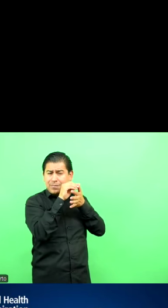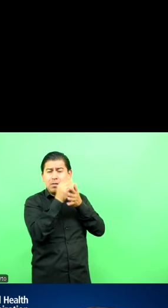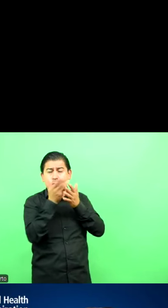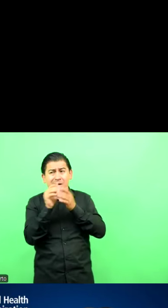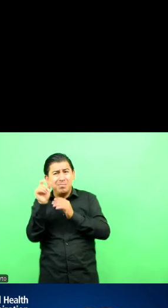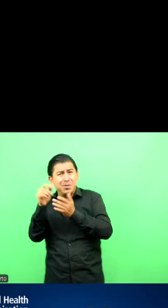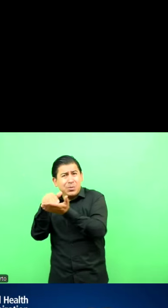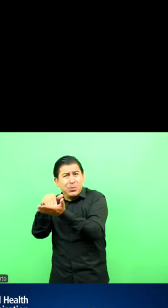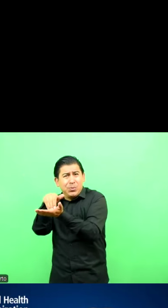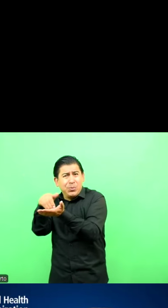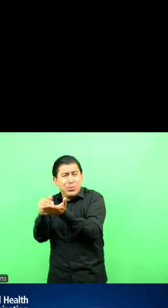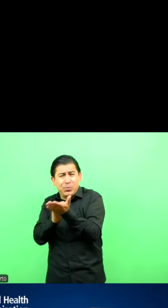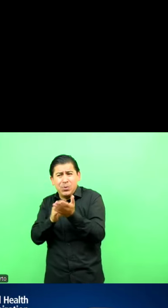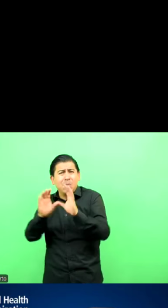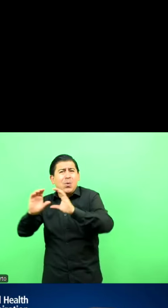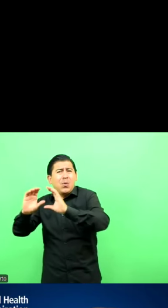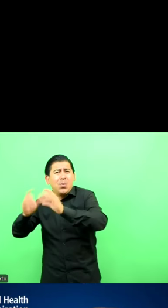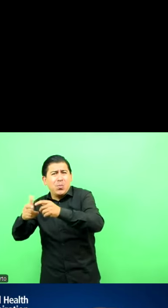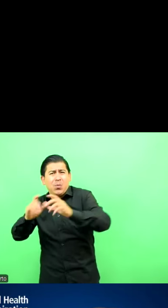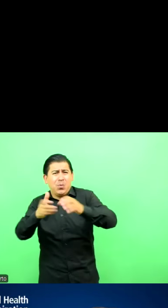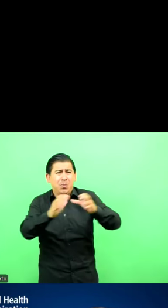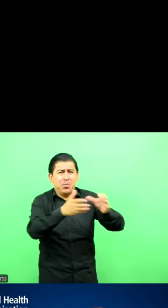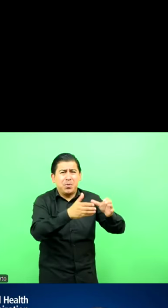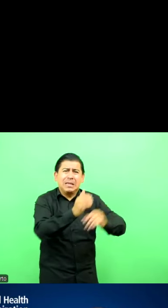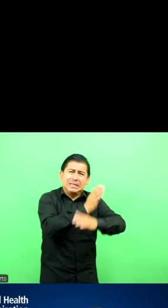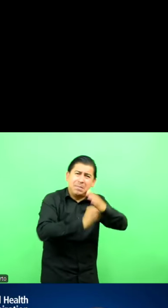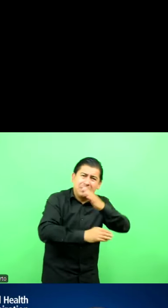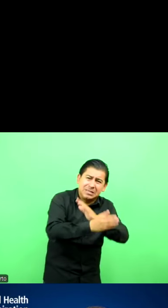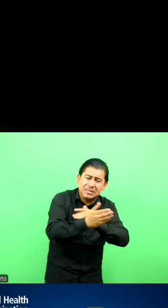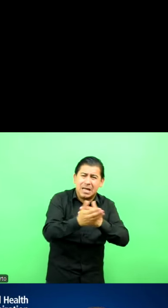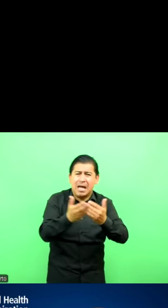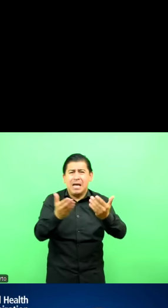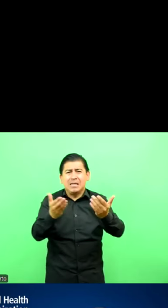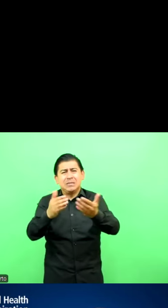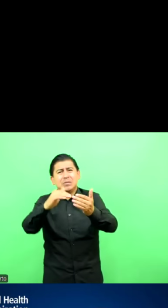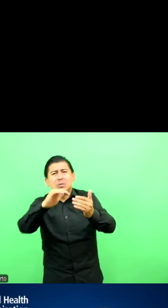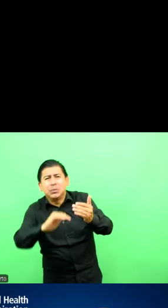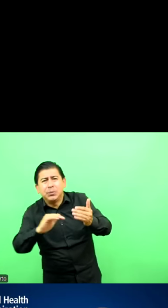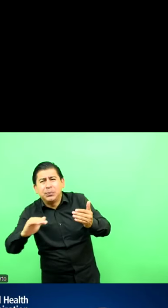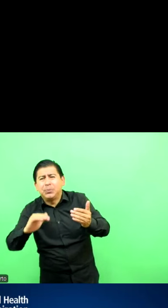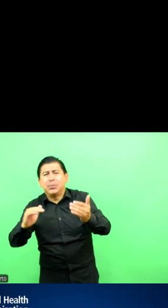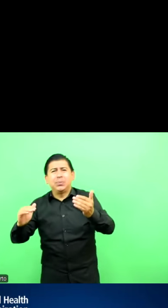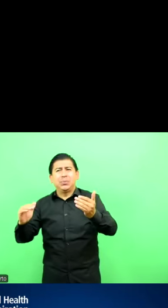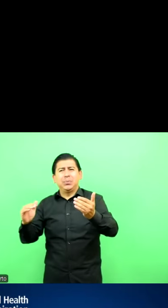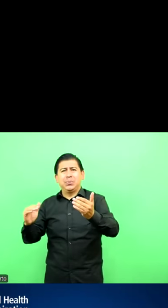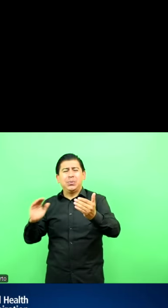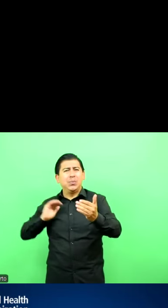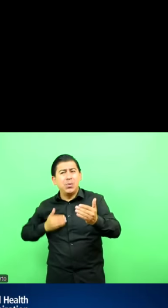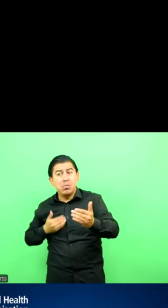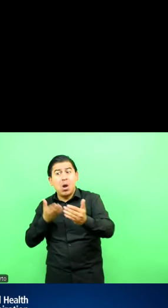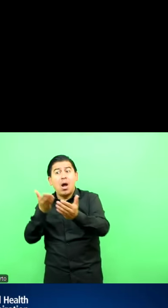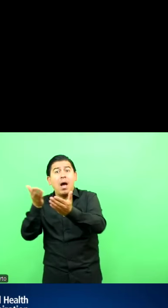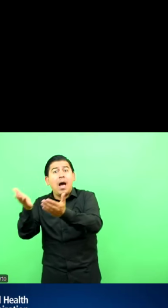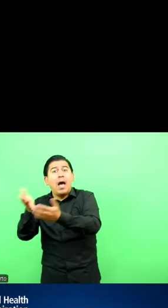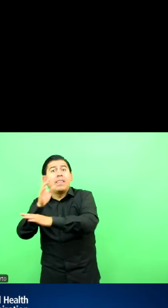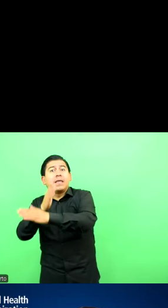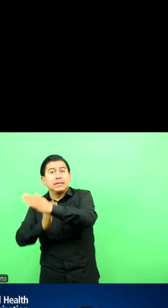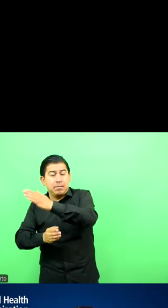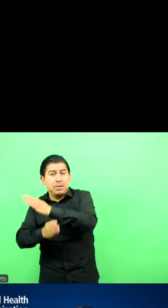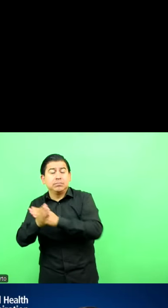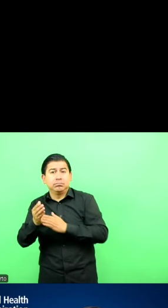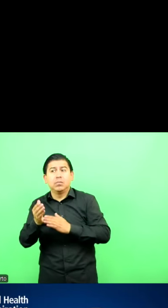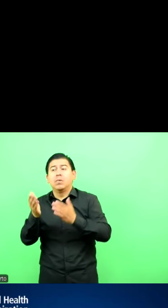saying that in our part of the world, it says that the elderly population are actually the storyteller. And